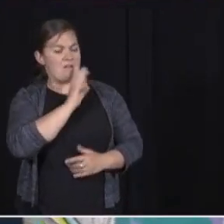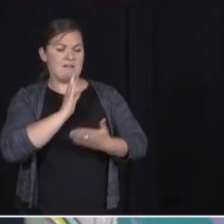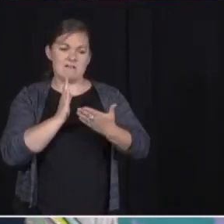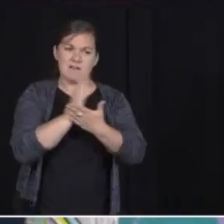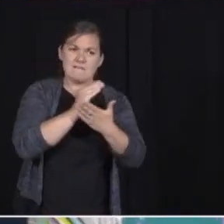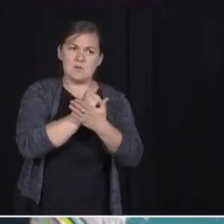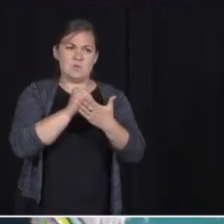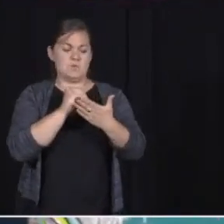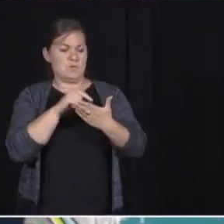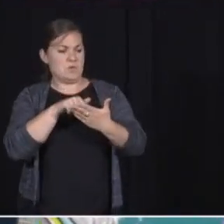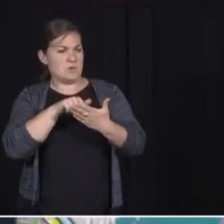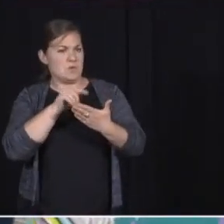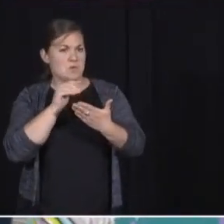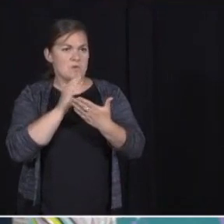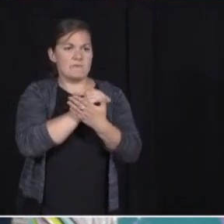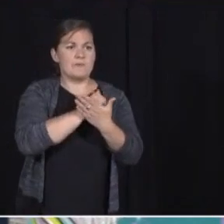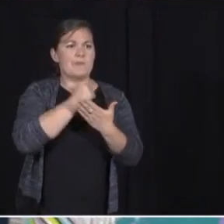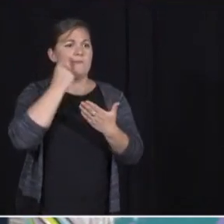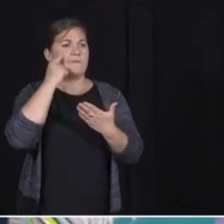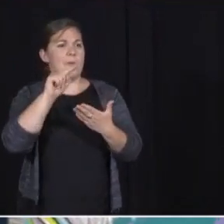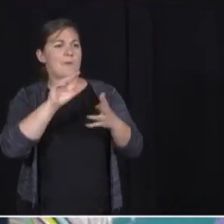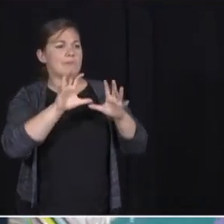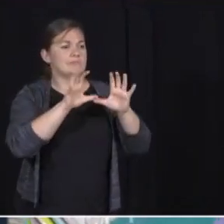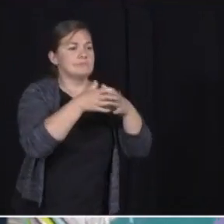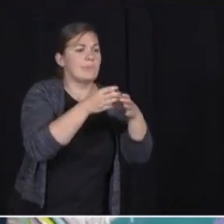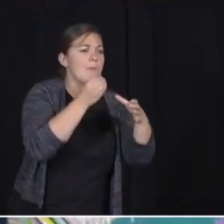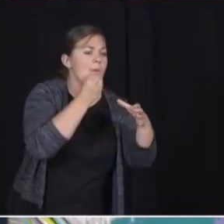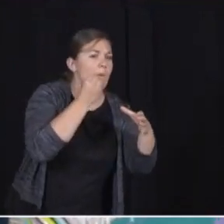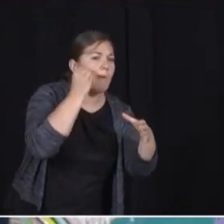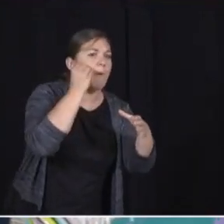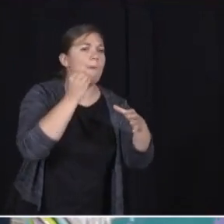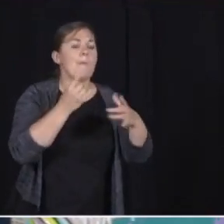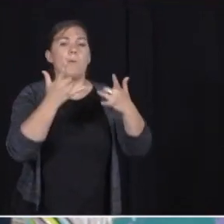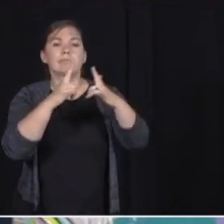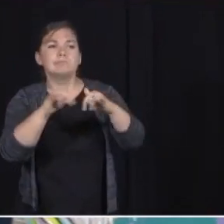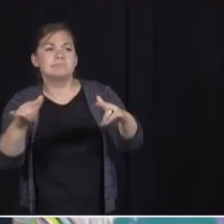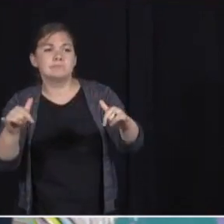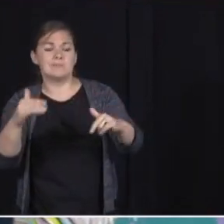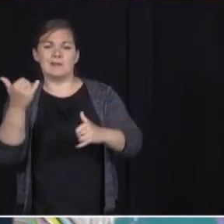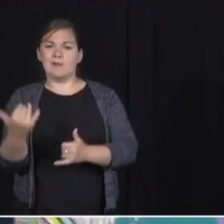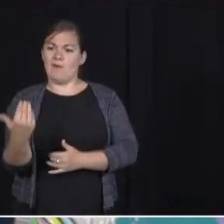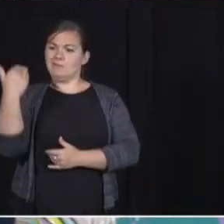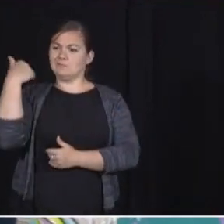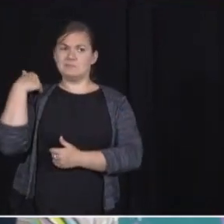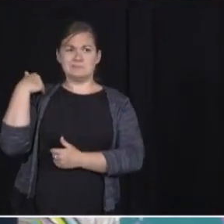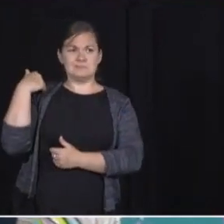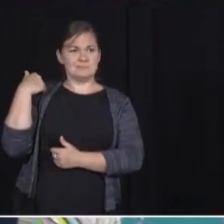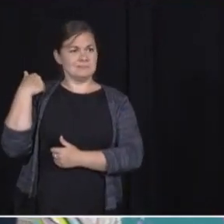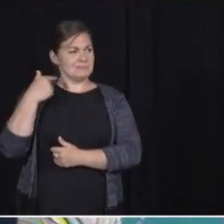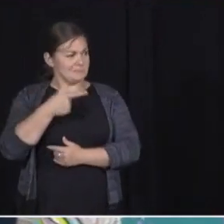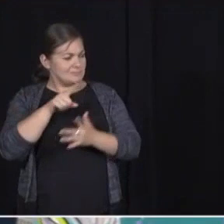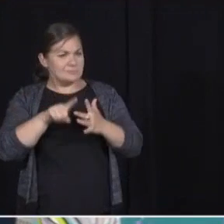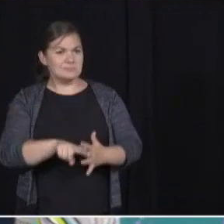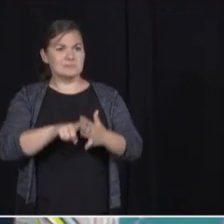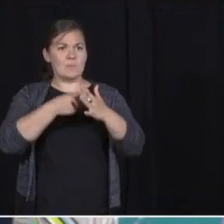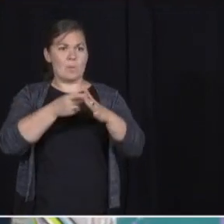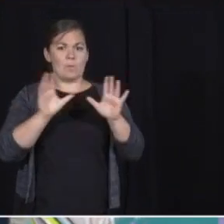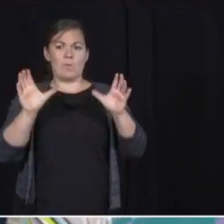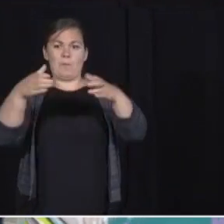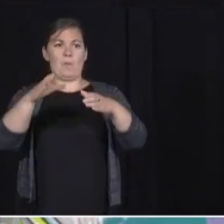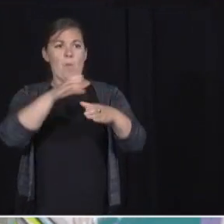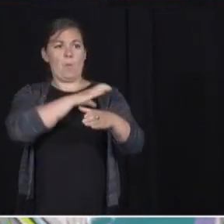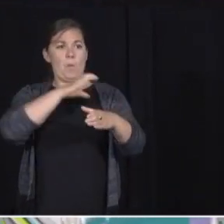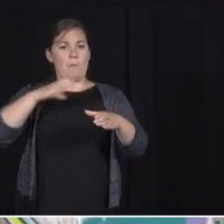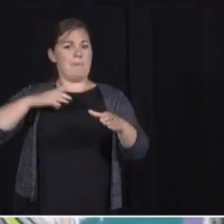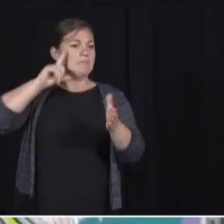to congregate settings. Earlier this week, you announced the commission into long-term care. What about looking into group homes and retirement